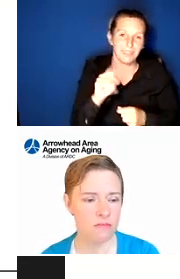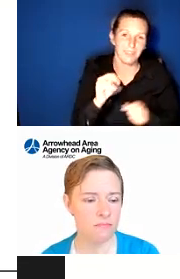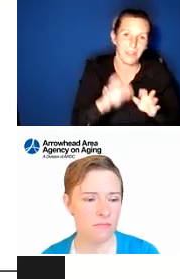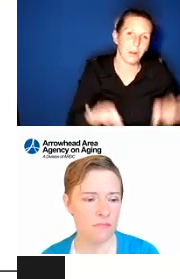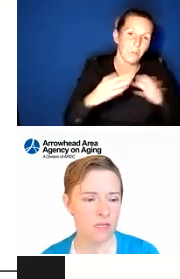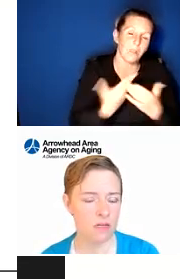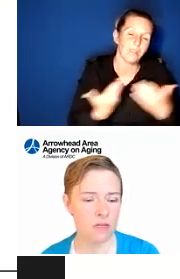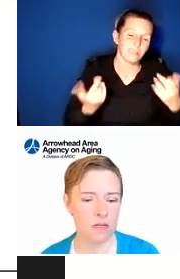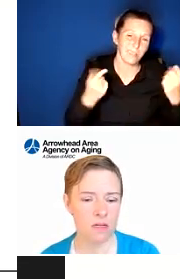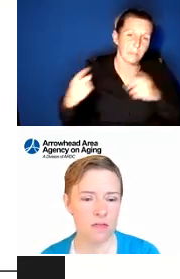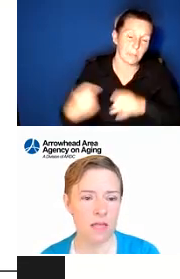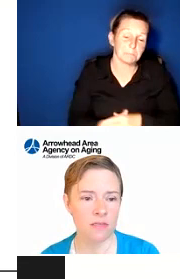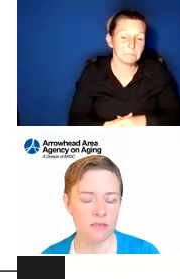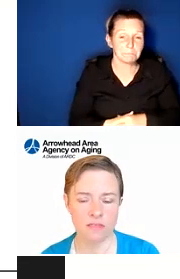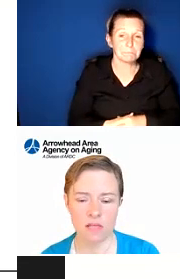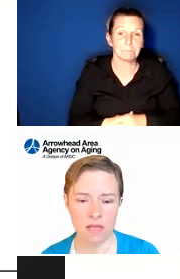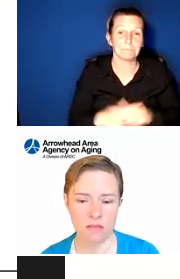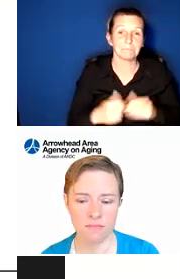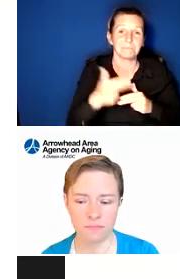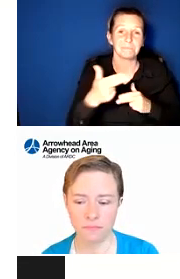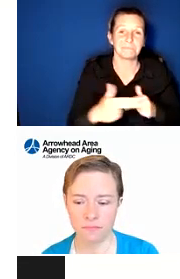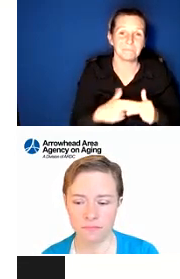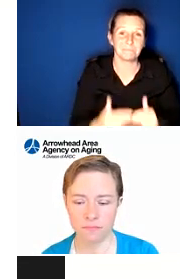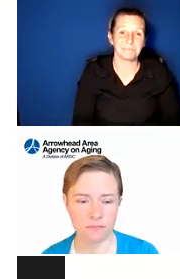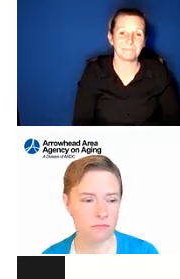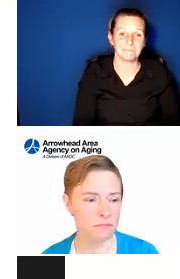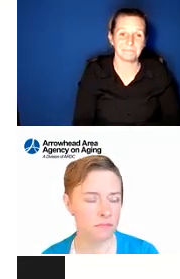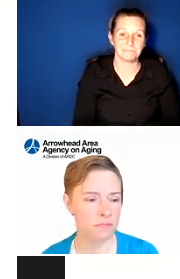funds. Next slide.